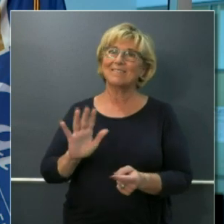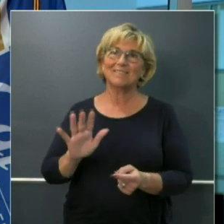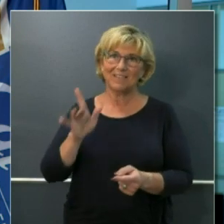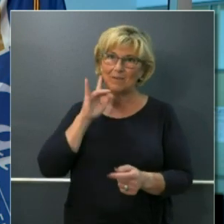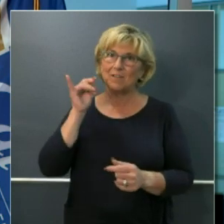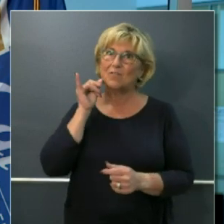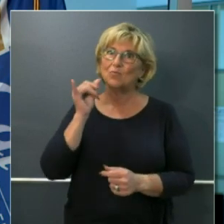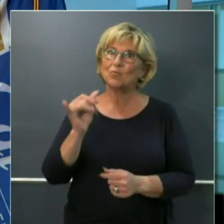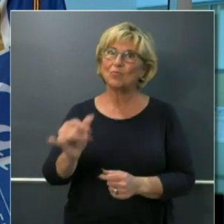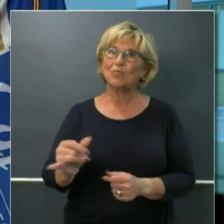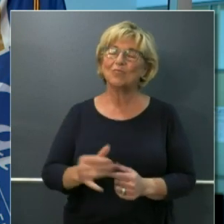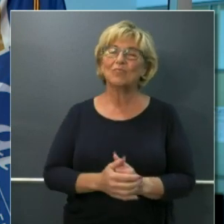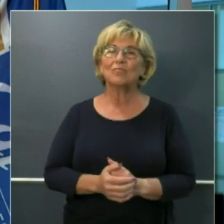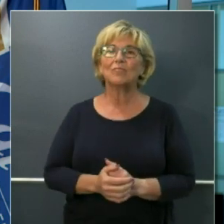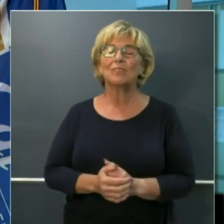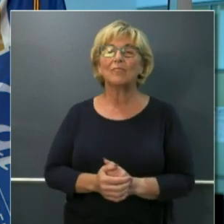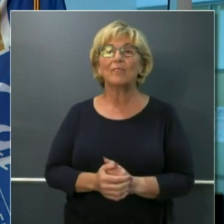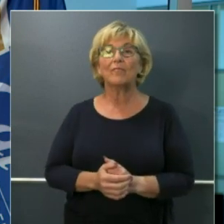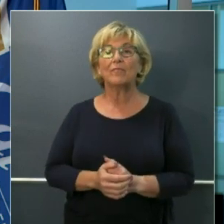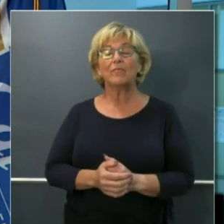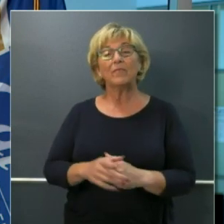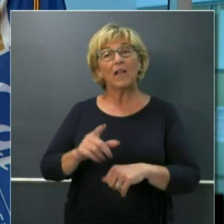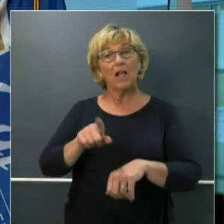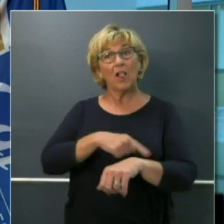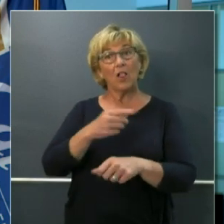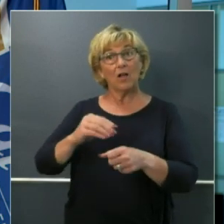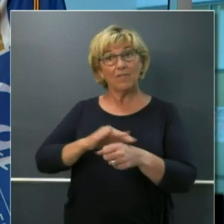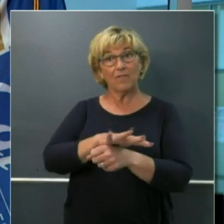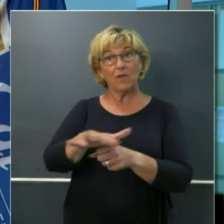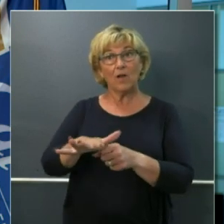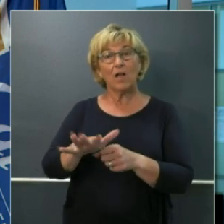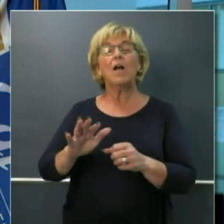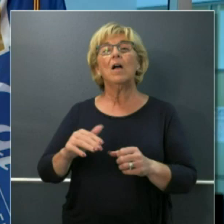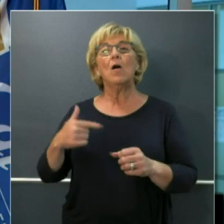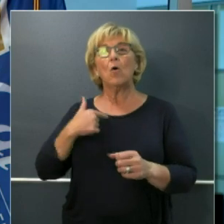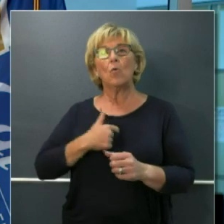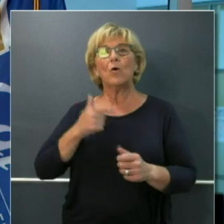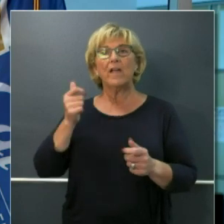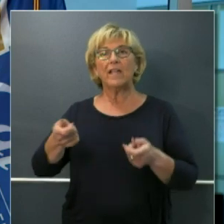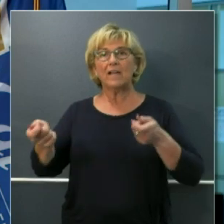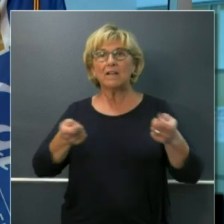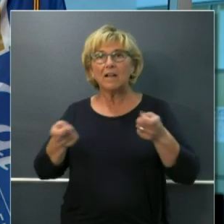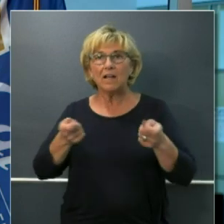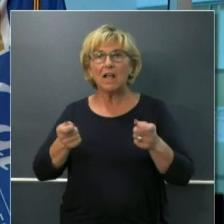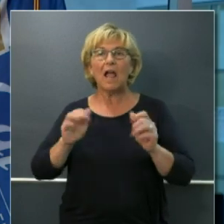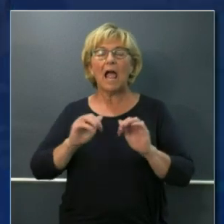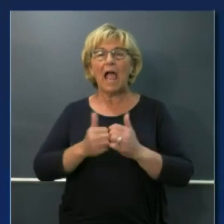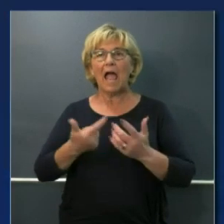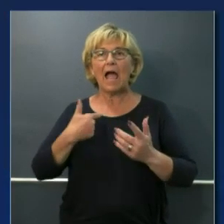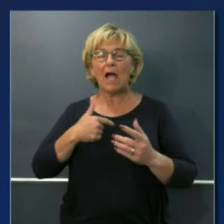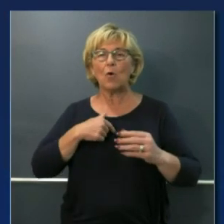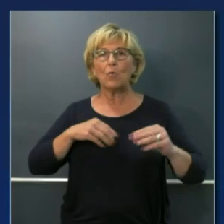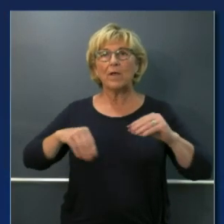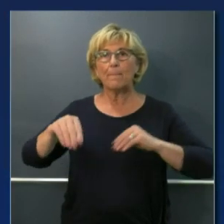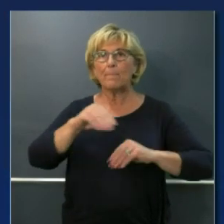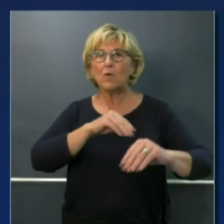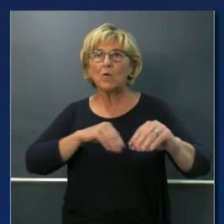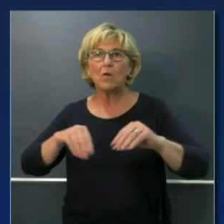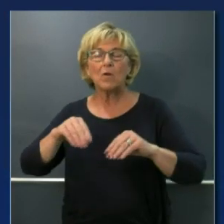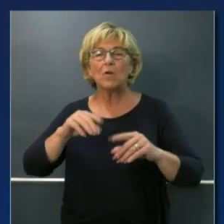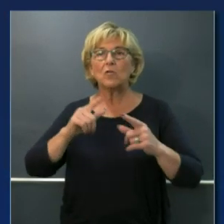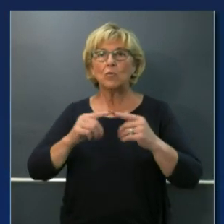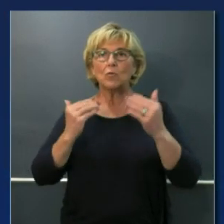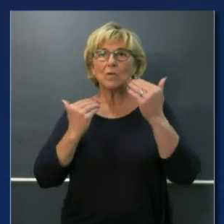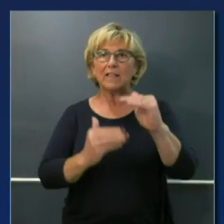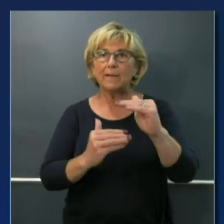while. But there are things, as long as COVID-19 is here, there are ways that we can modify the way we move around in the environment that will make it more possible, and that's what we're